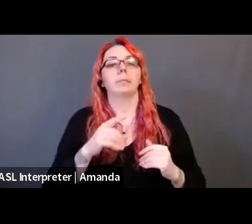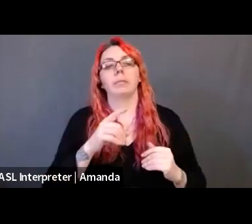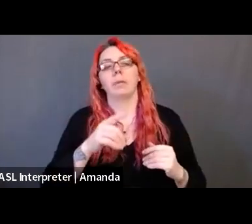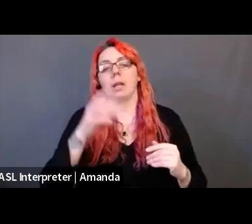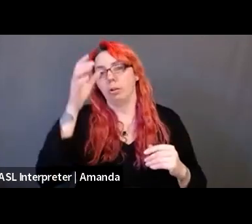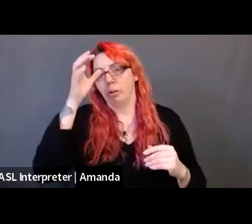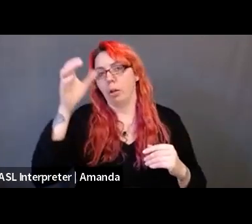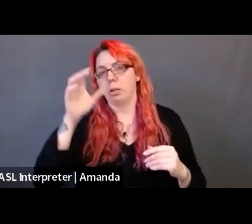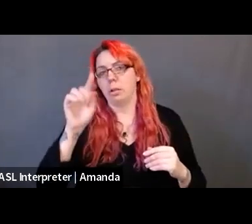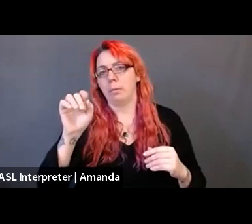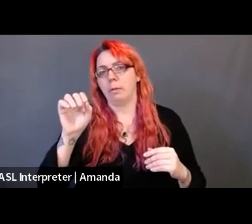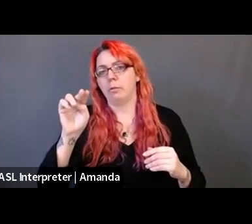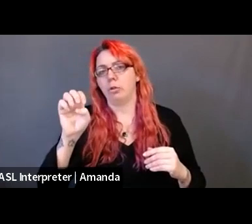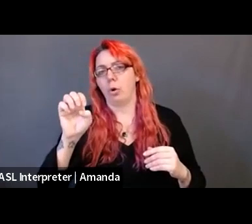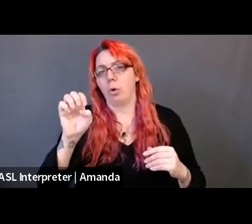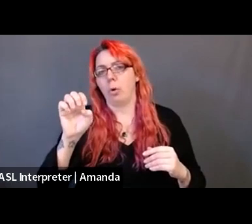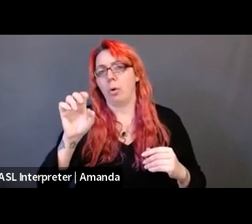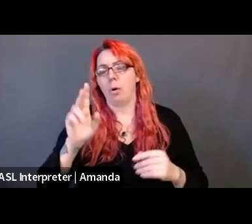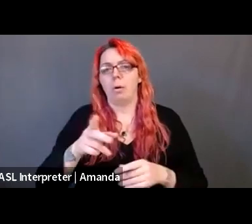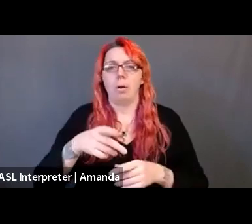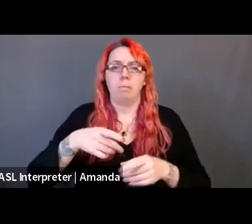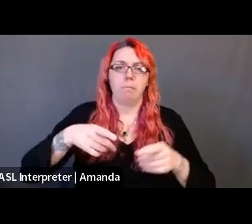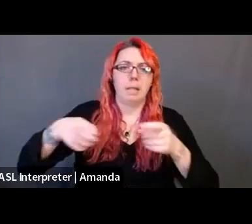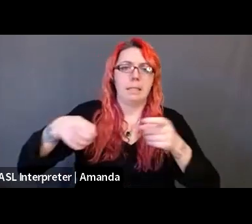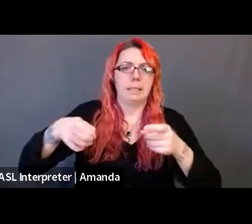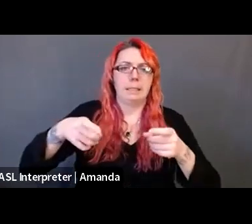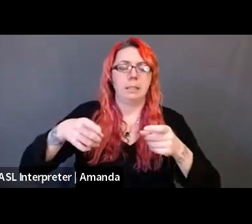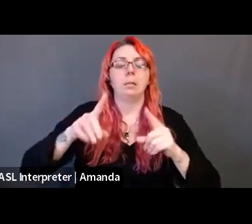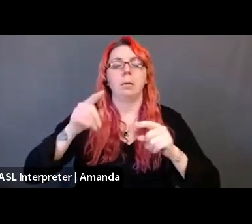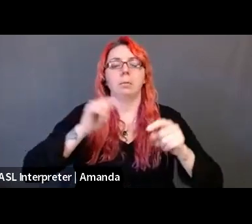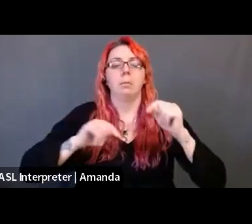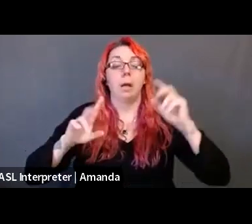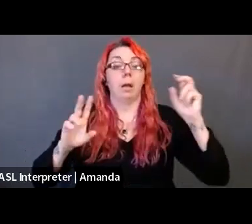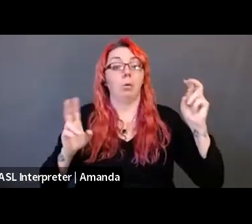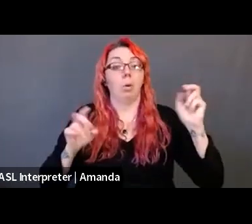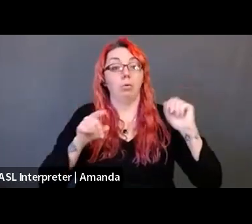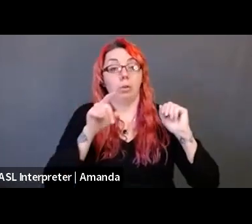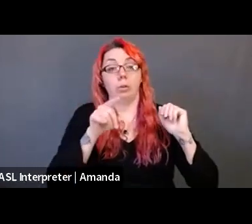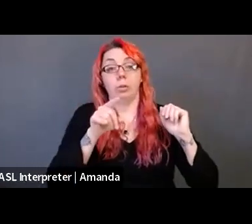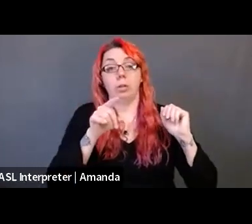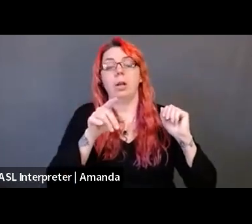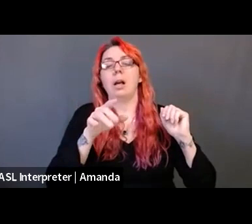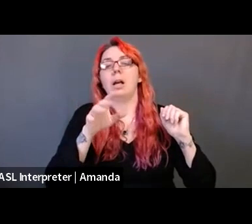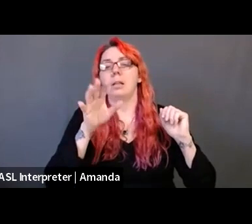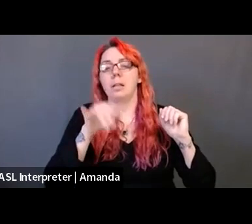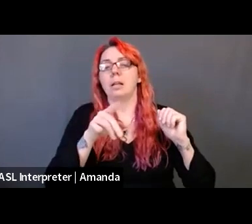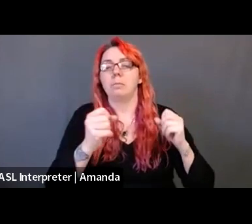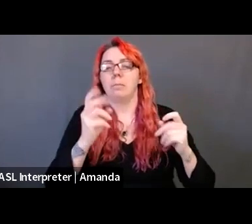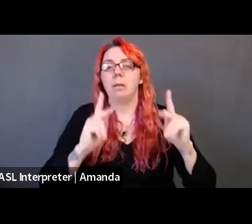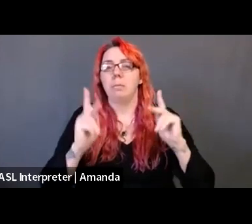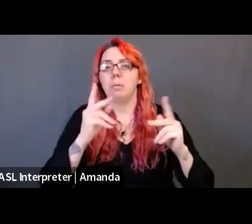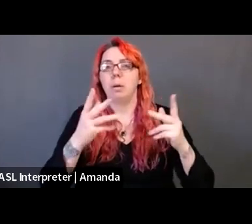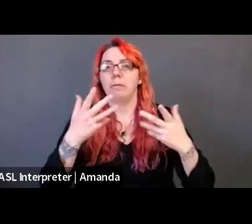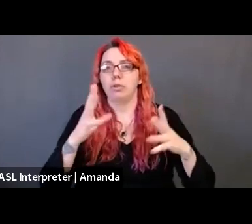policing. So that slide before, really, and I'll just flip back to it again. This slide is speaking to the experience of many marginalized folks,